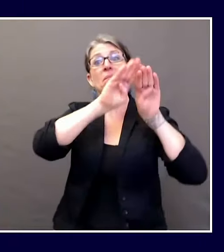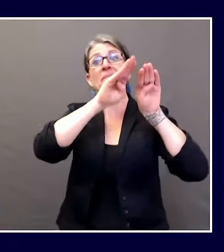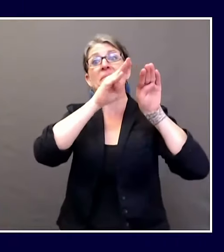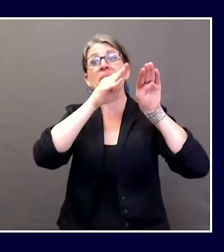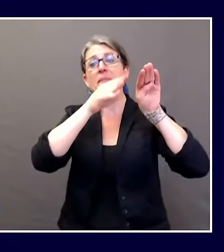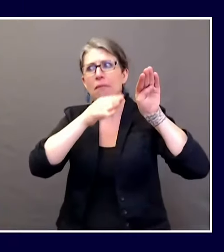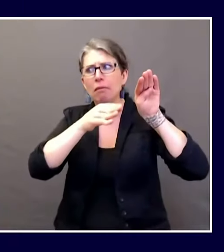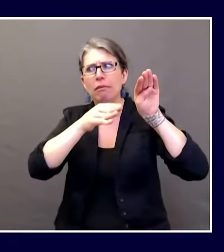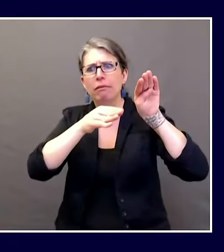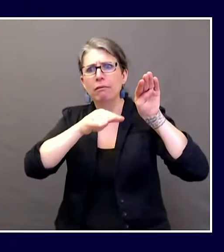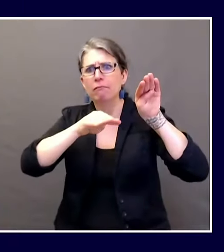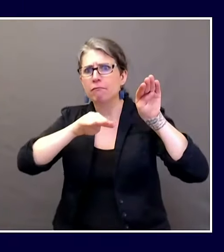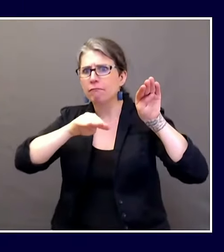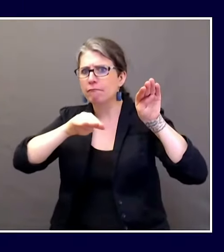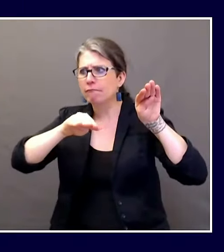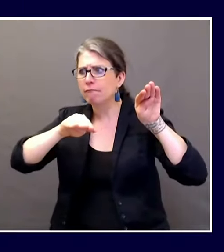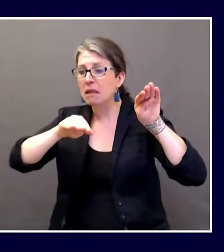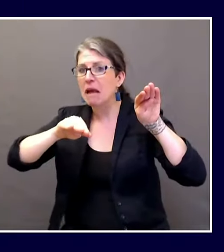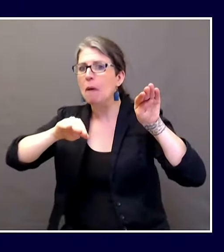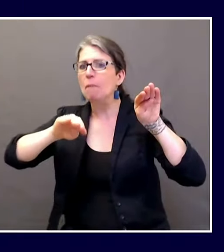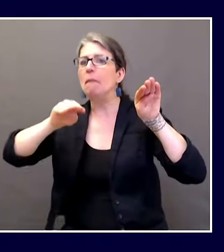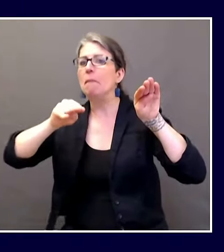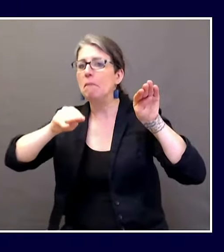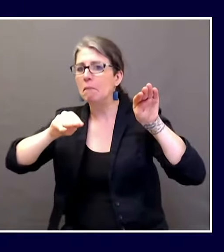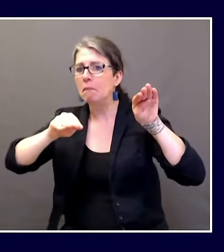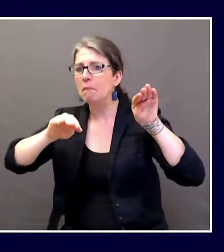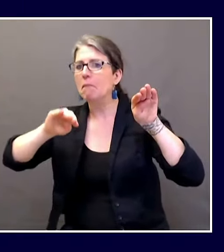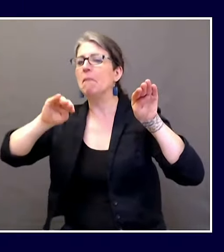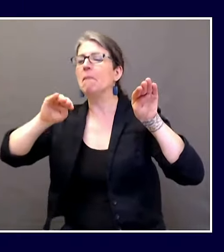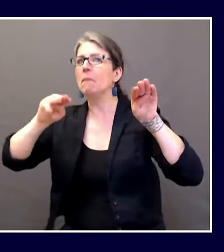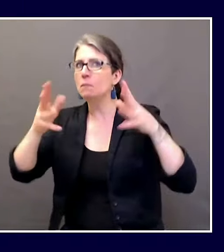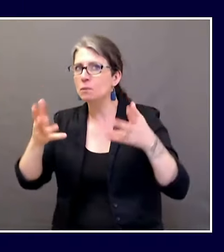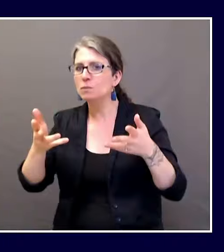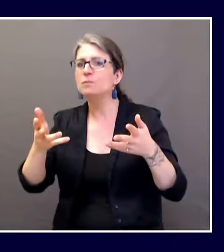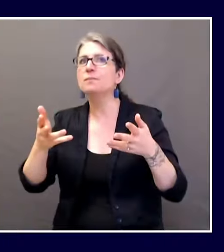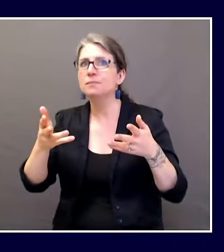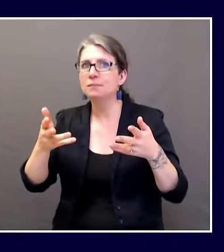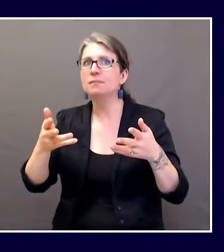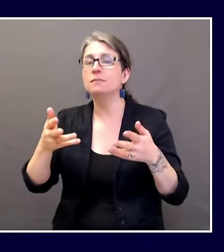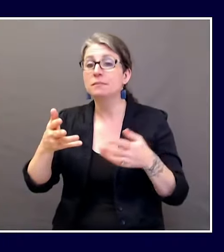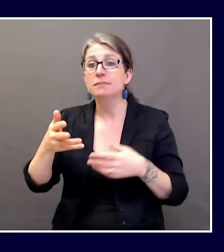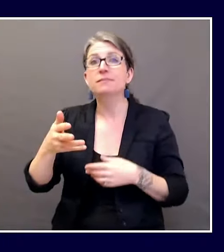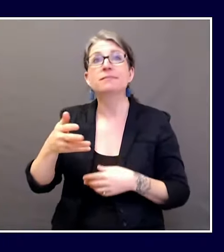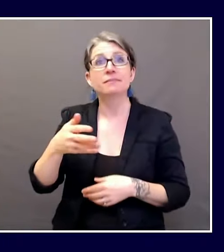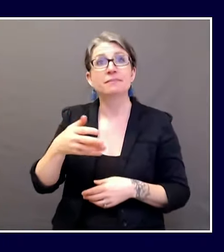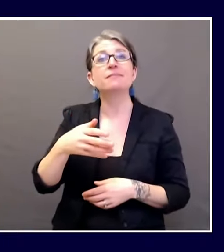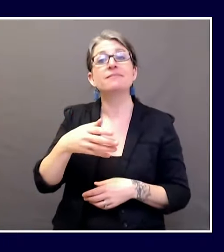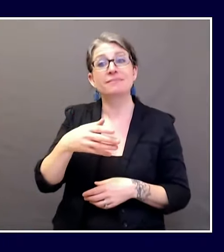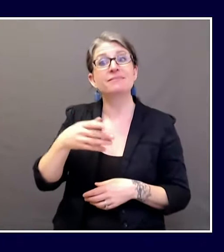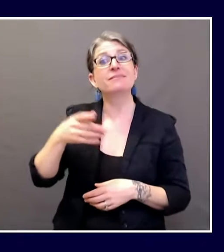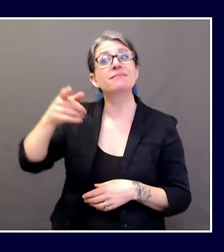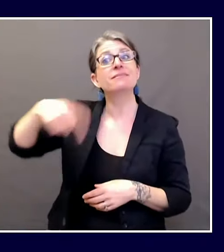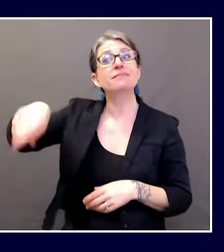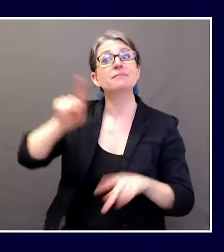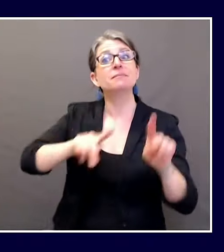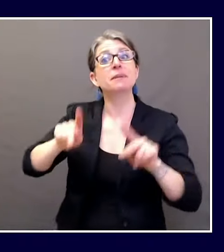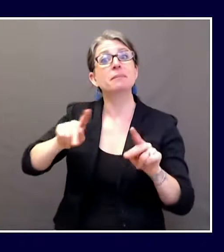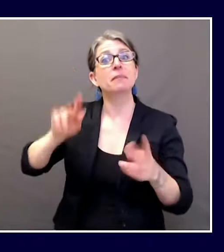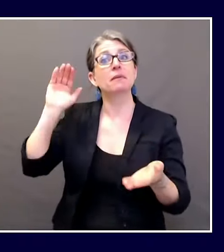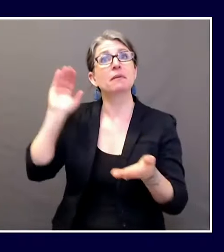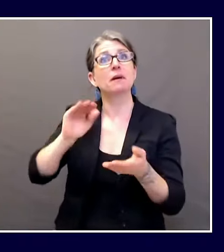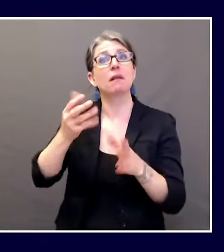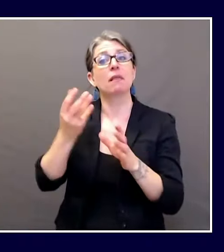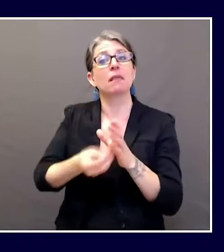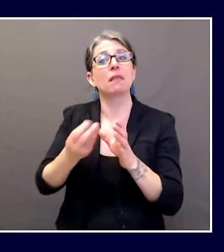behind particularly the decline in deaths is vaccination. I think I mentioned this, but if I haven't already,